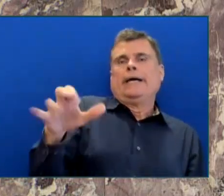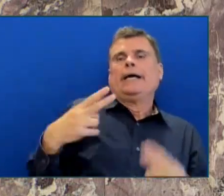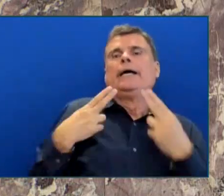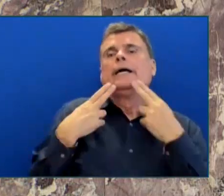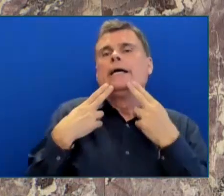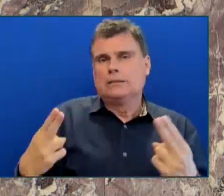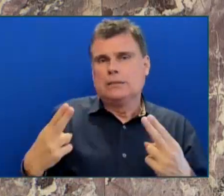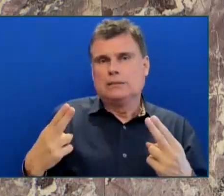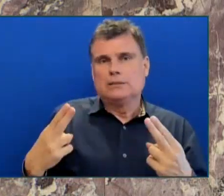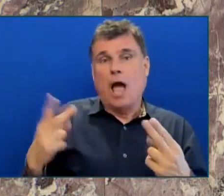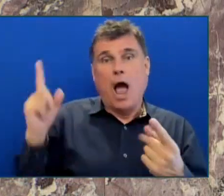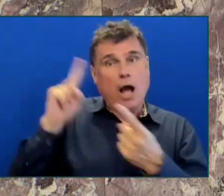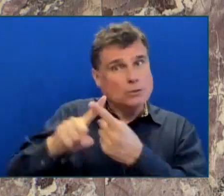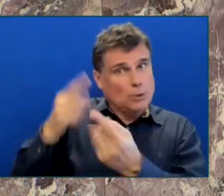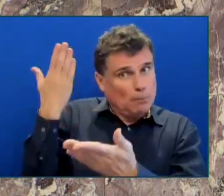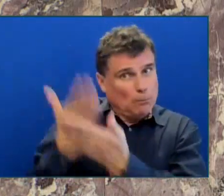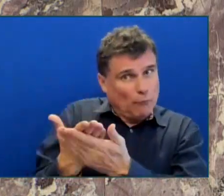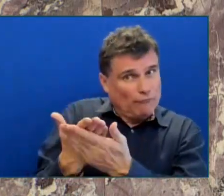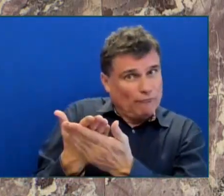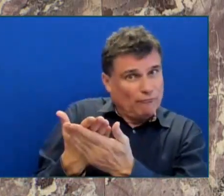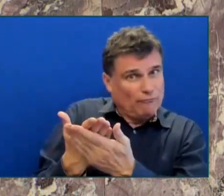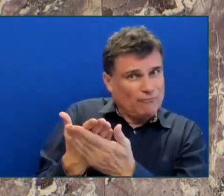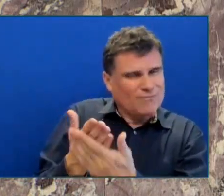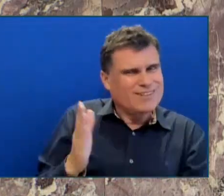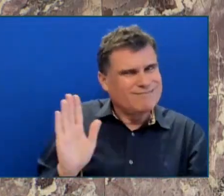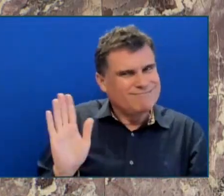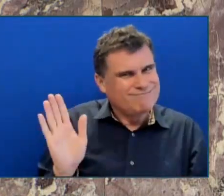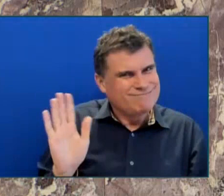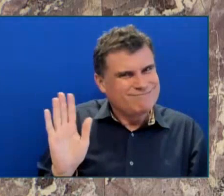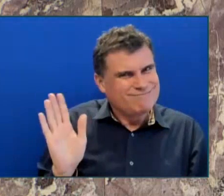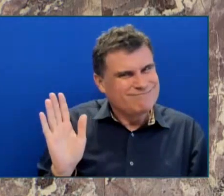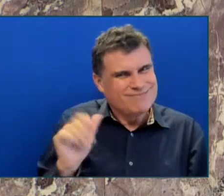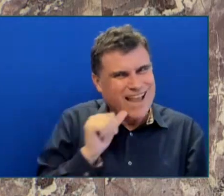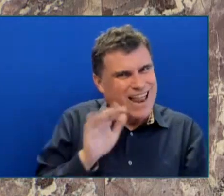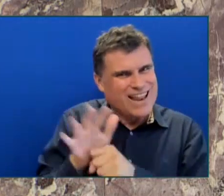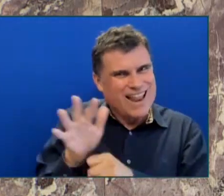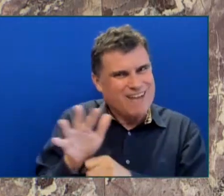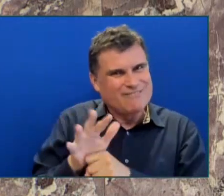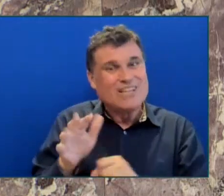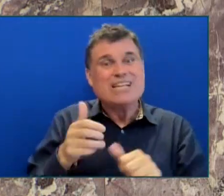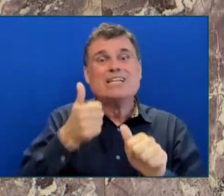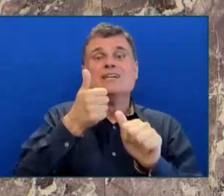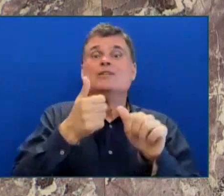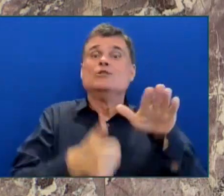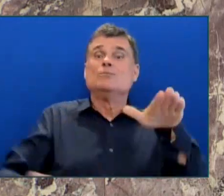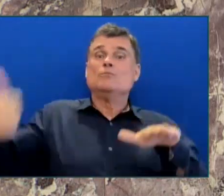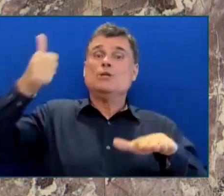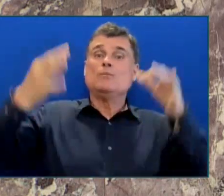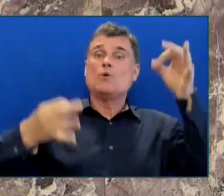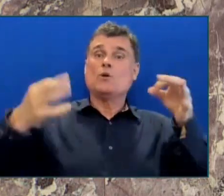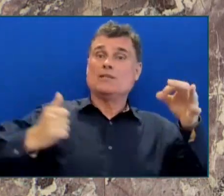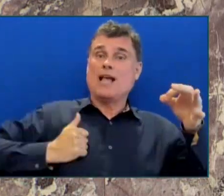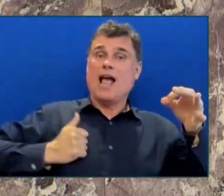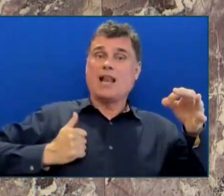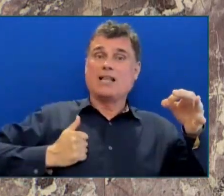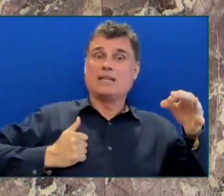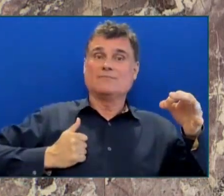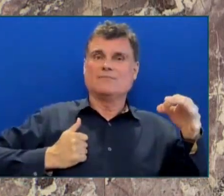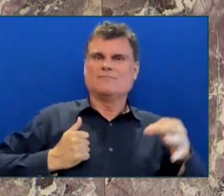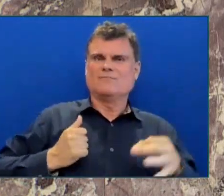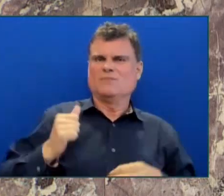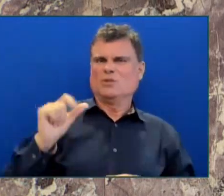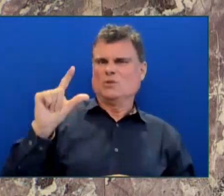2022 decision, R versus JJ, says in part, an accused is not entitled to have